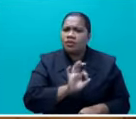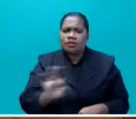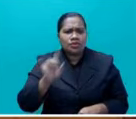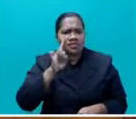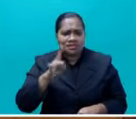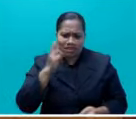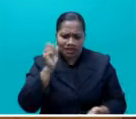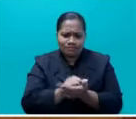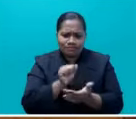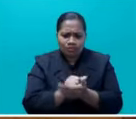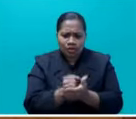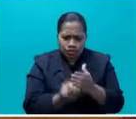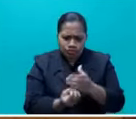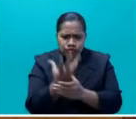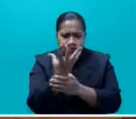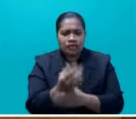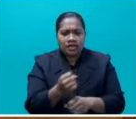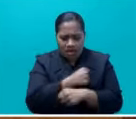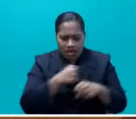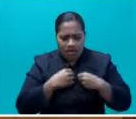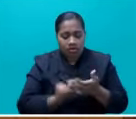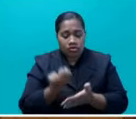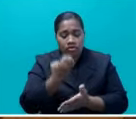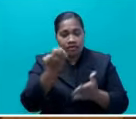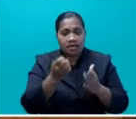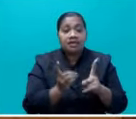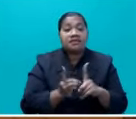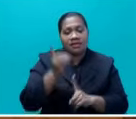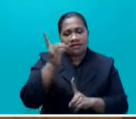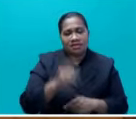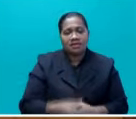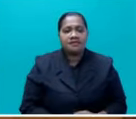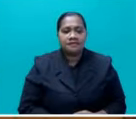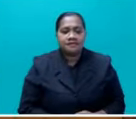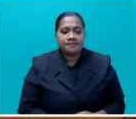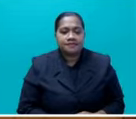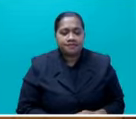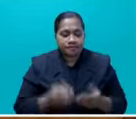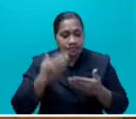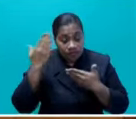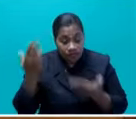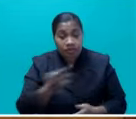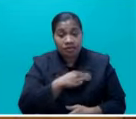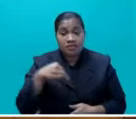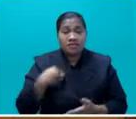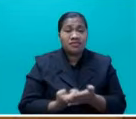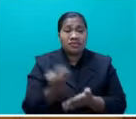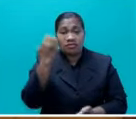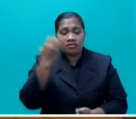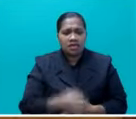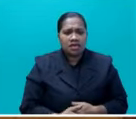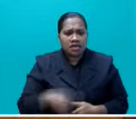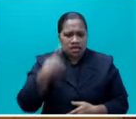growth in our economic development. Mr. Speaker, sir, the Honourable Minister for Economy has tried to downplay